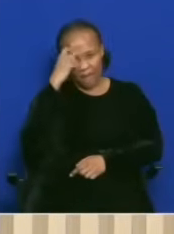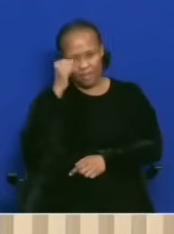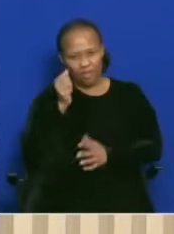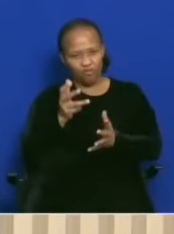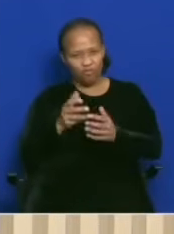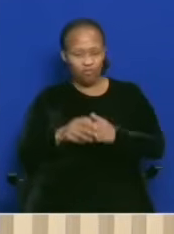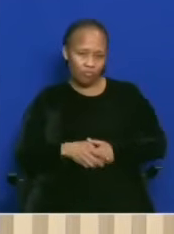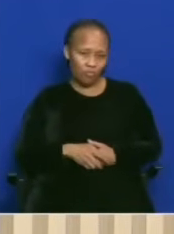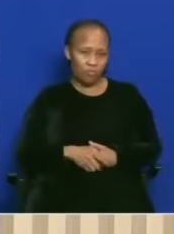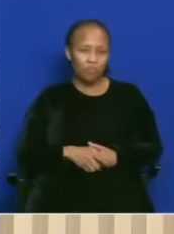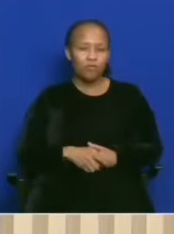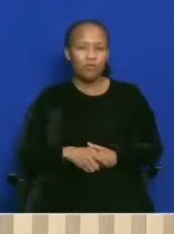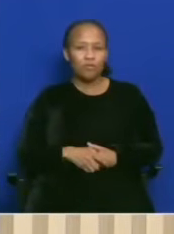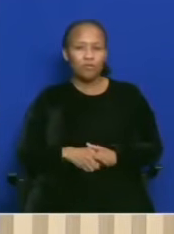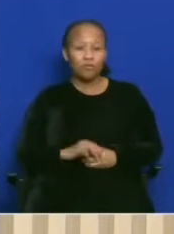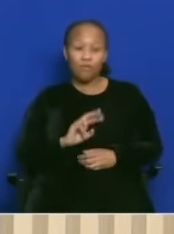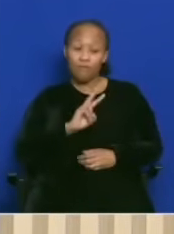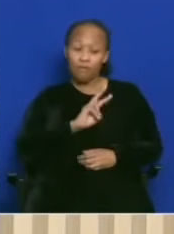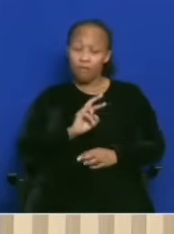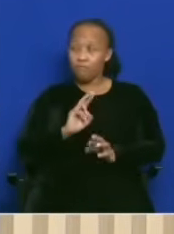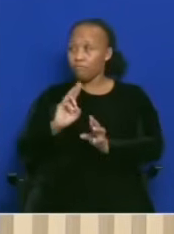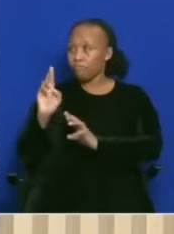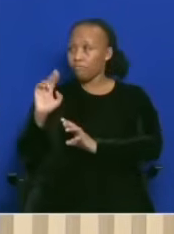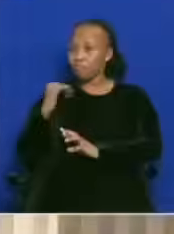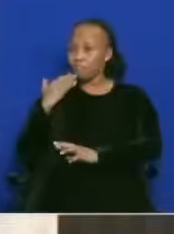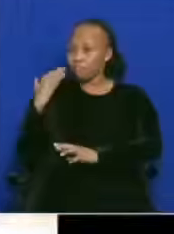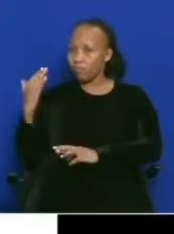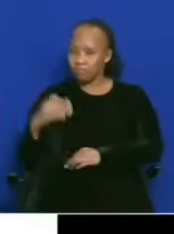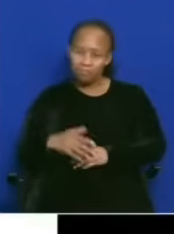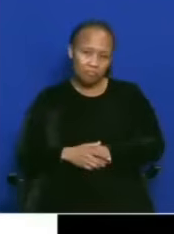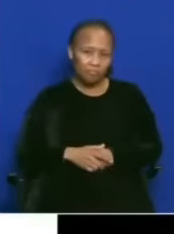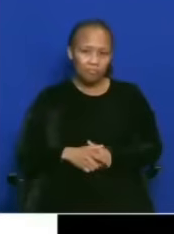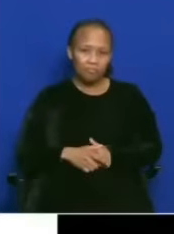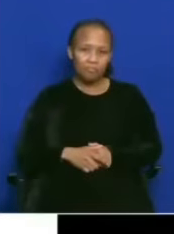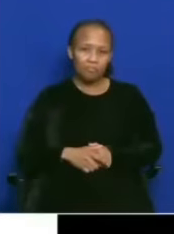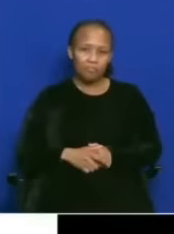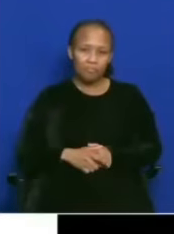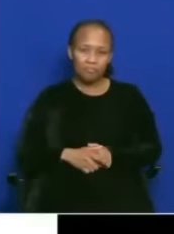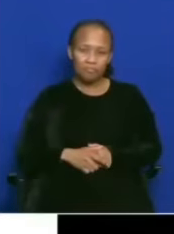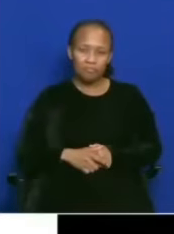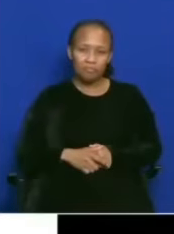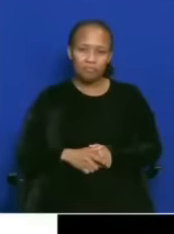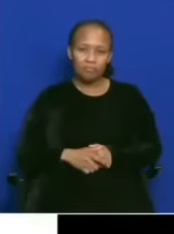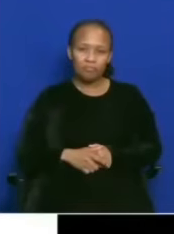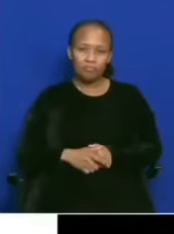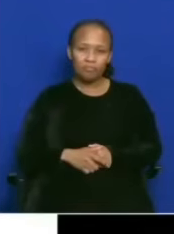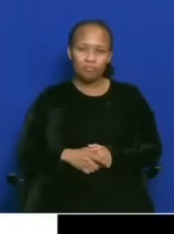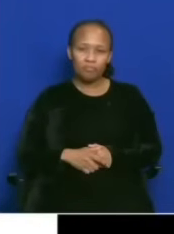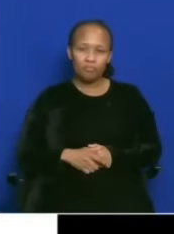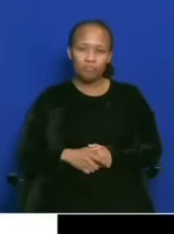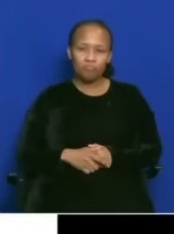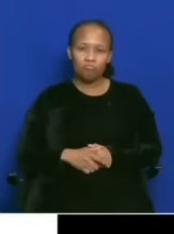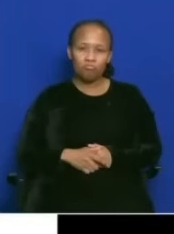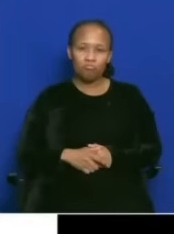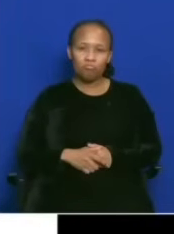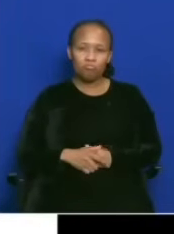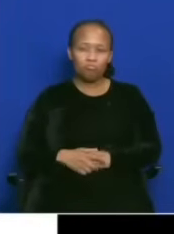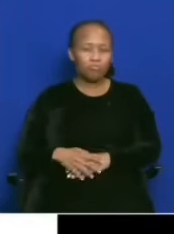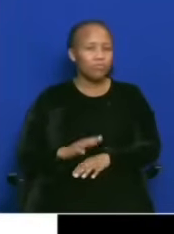Valley responds, thank you, and then says at 7:49